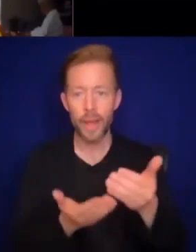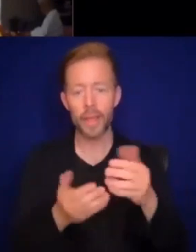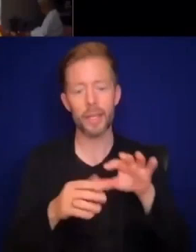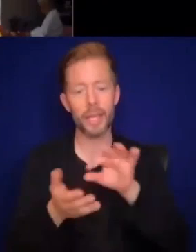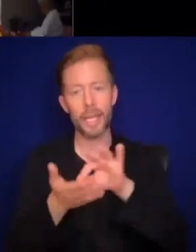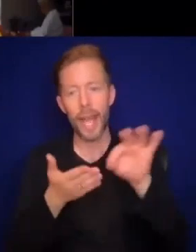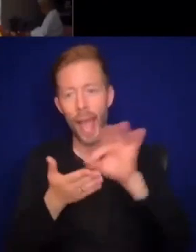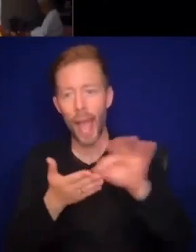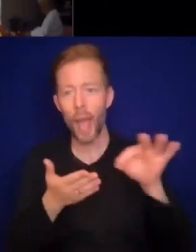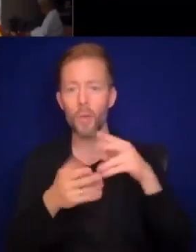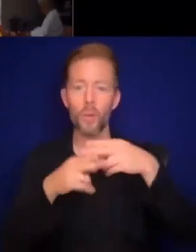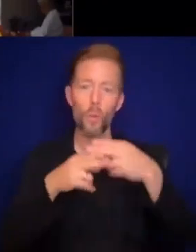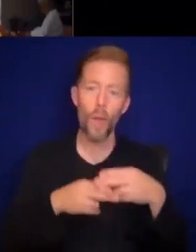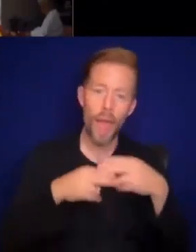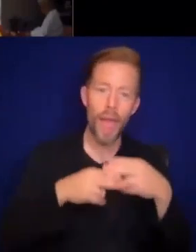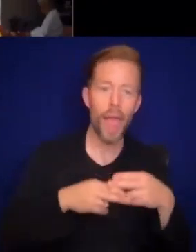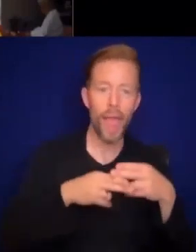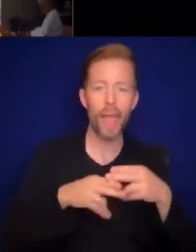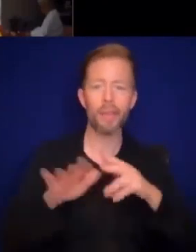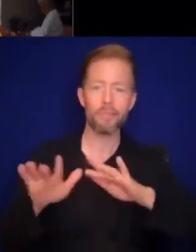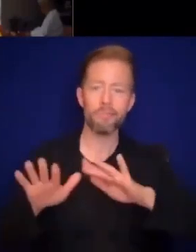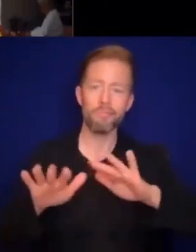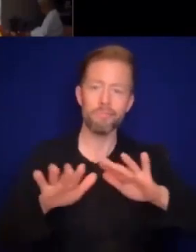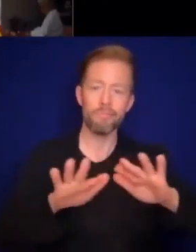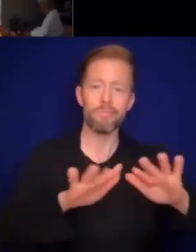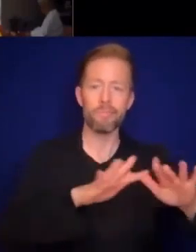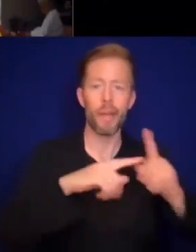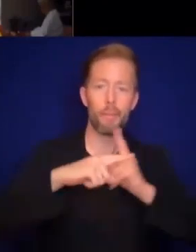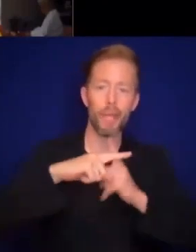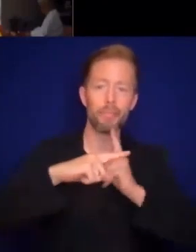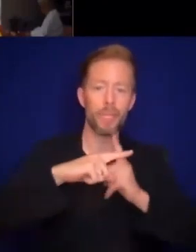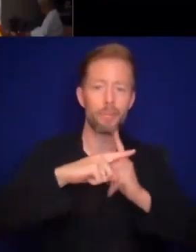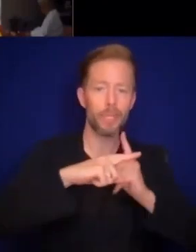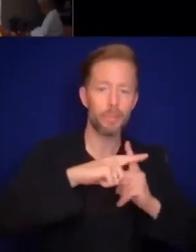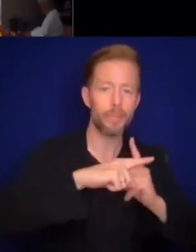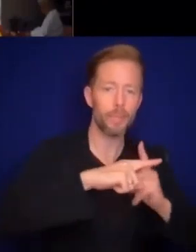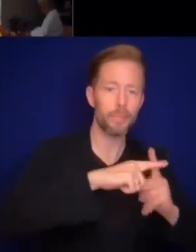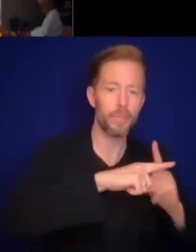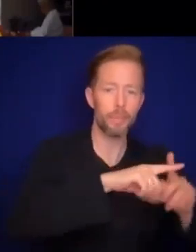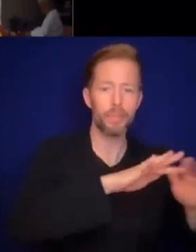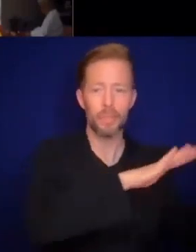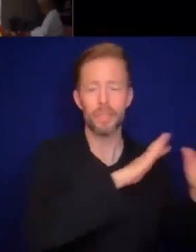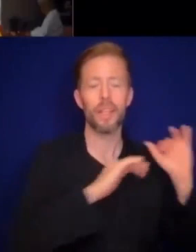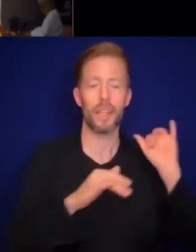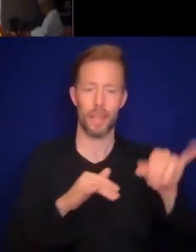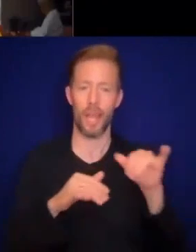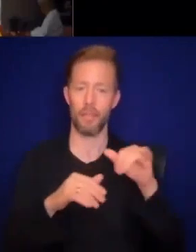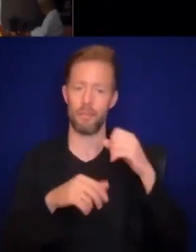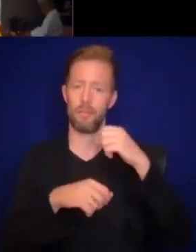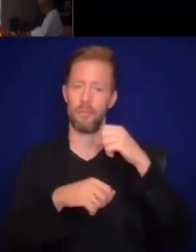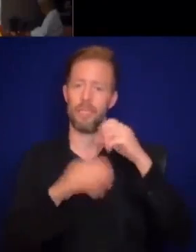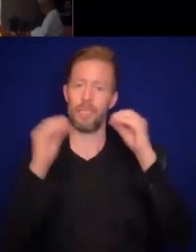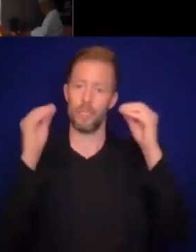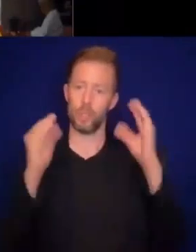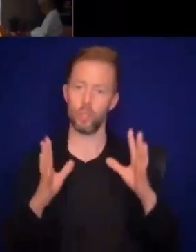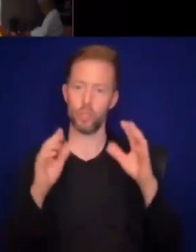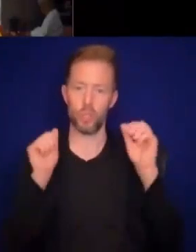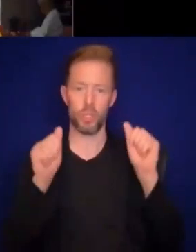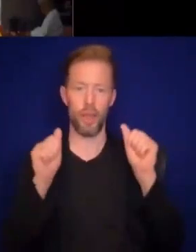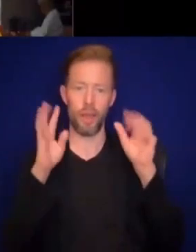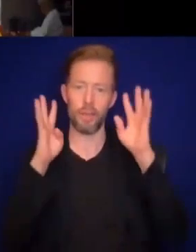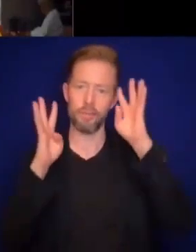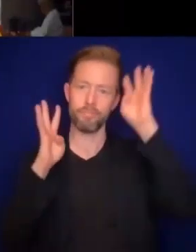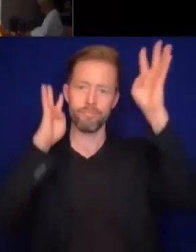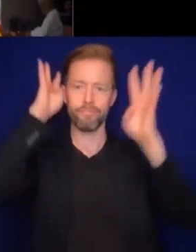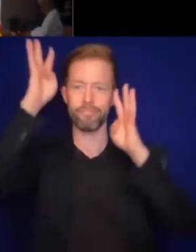apples, counting, weighing, etc., etc. This is for the creation of the